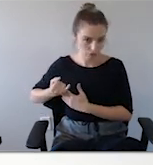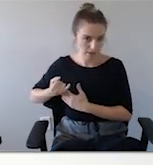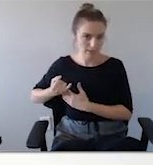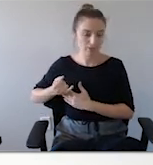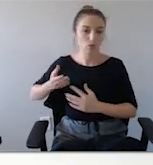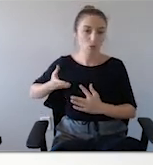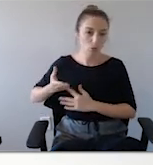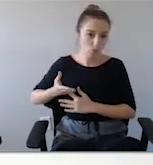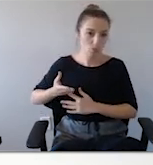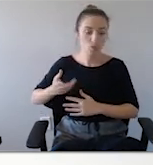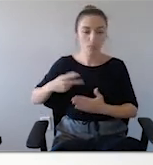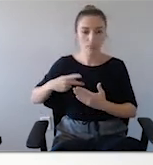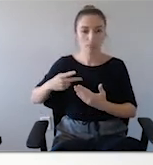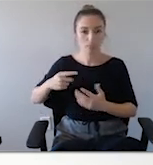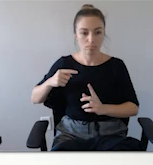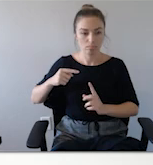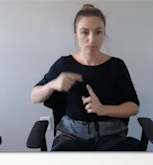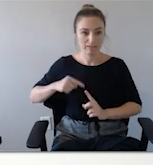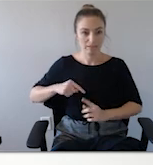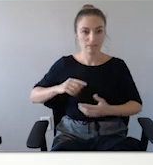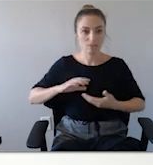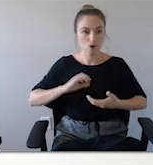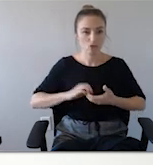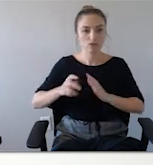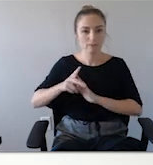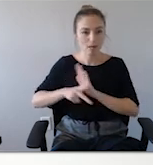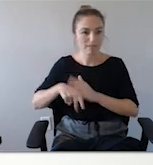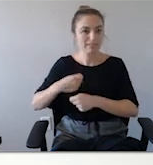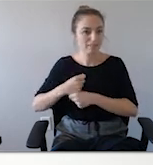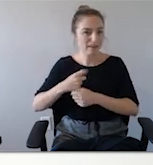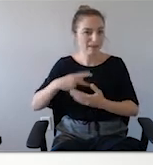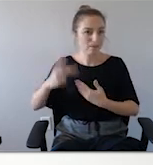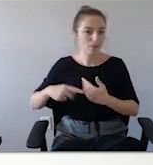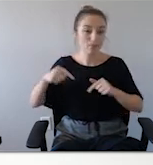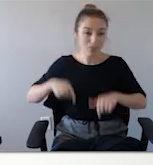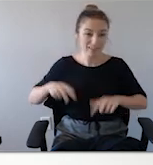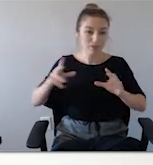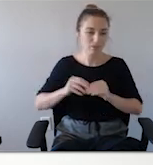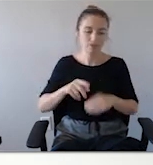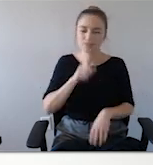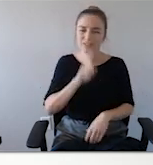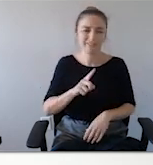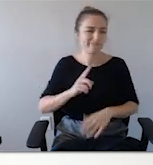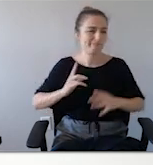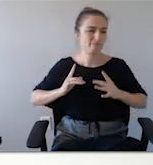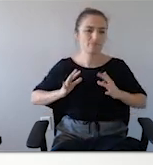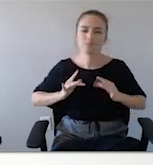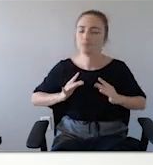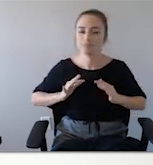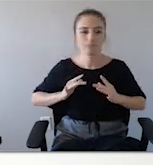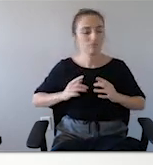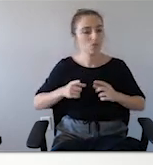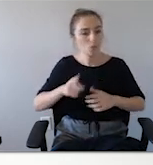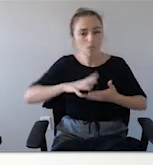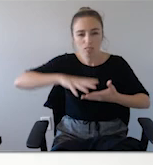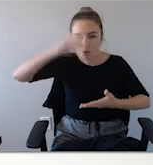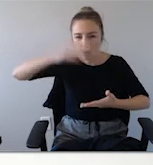of things. And I would say that really the most impressive advocates in the state of Florida